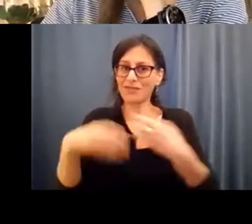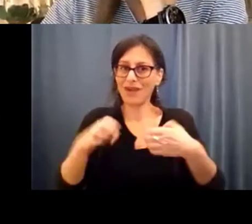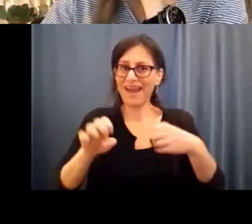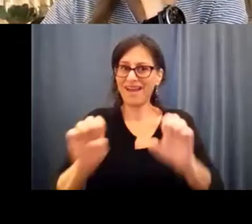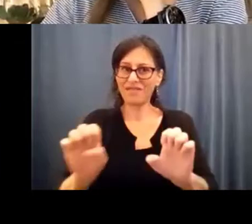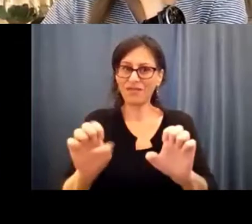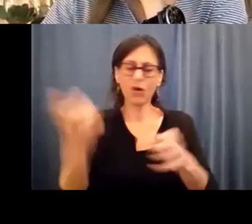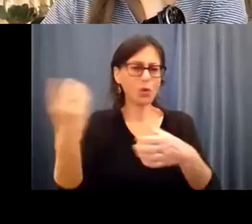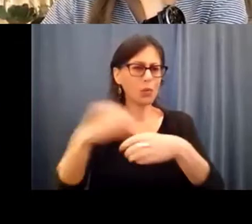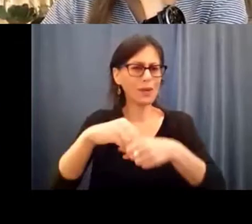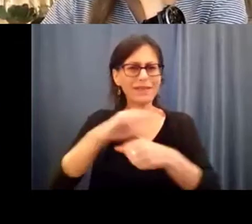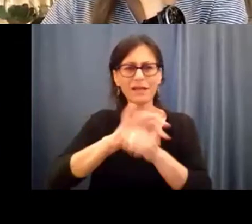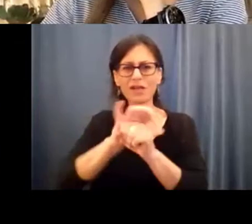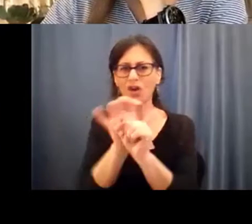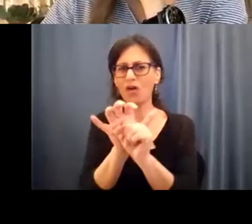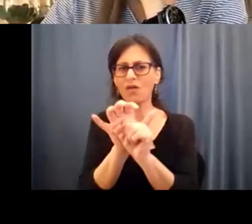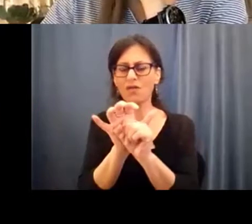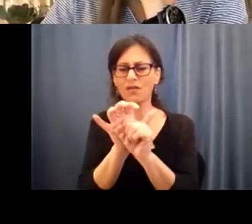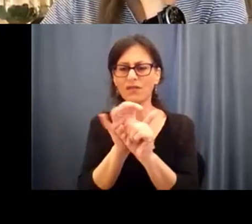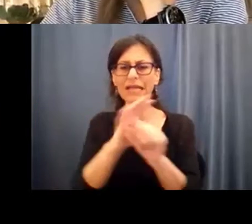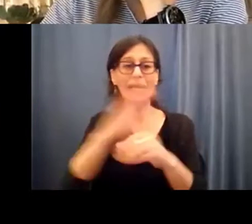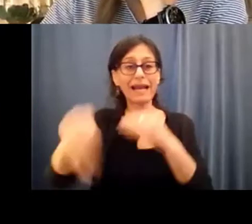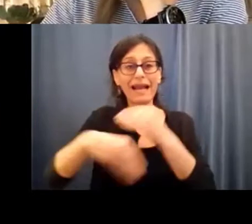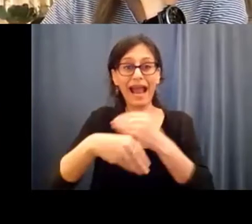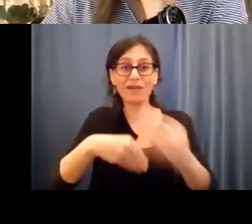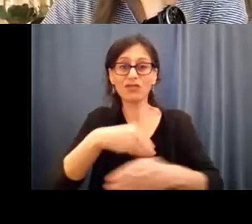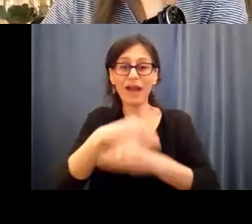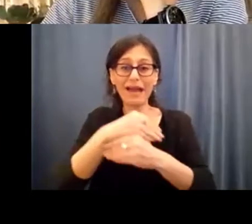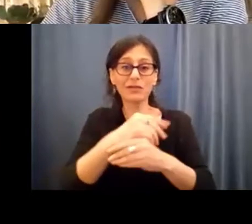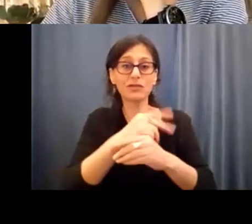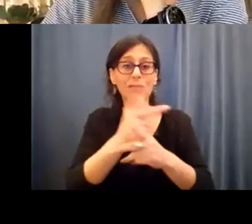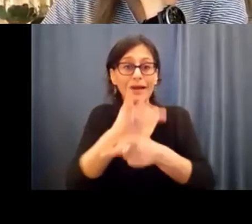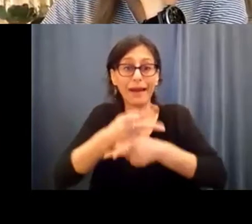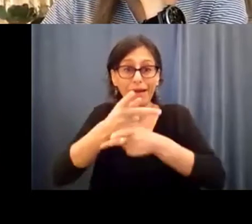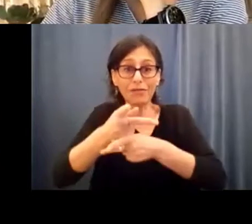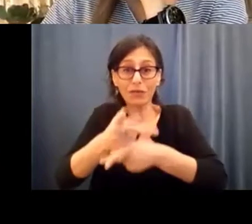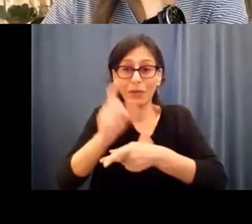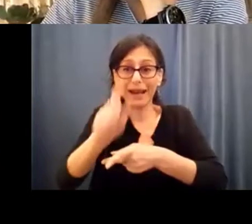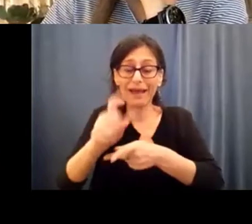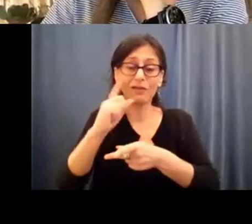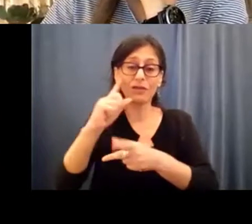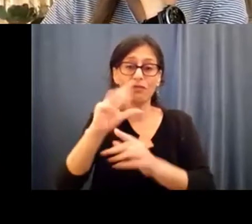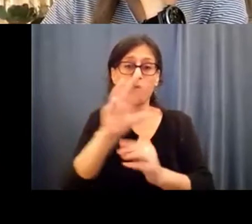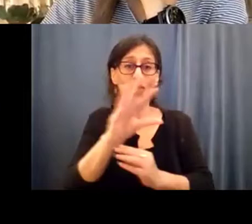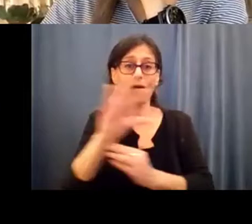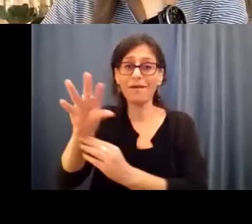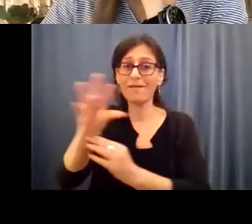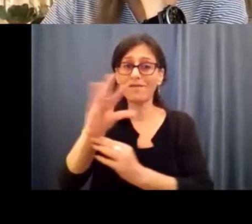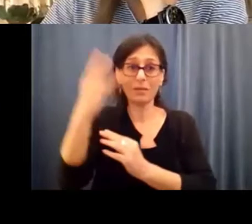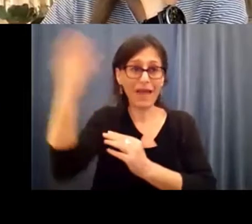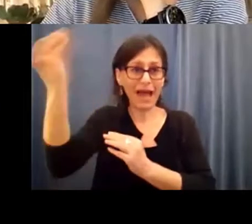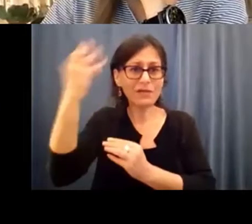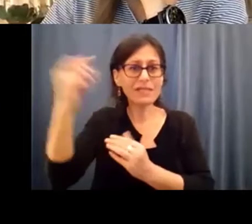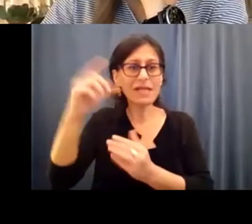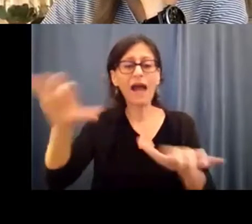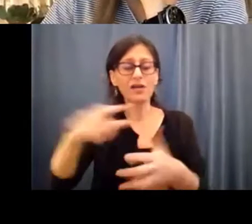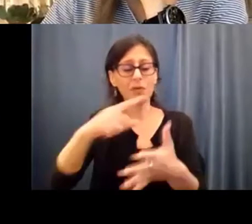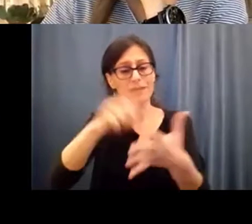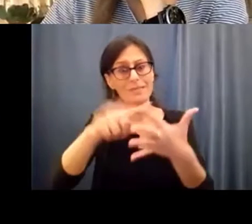the midst of COVID, like all the extra precautions that we had to take, filming outside, doing this, doing